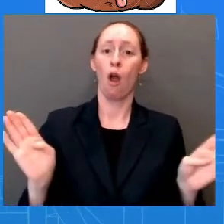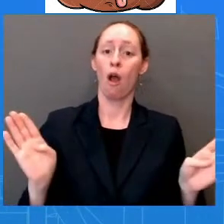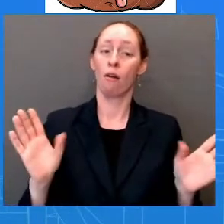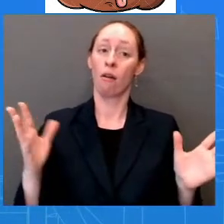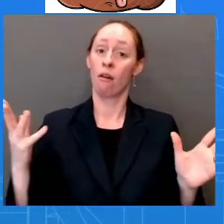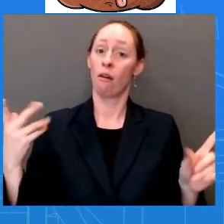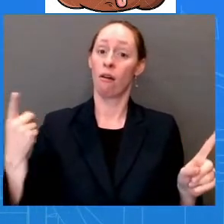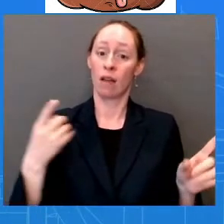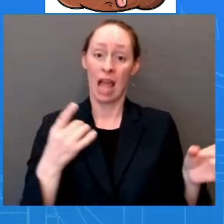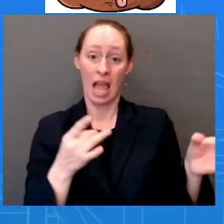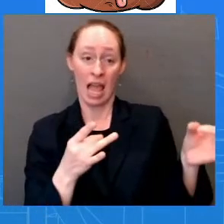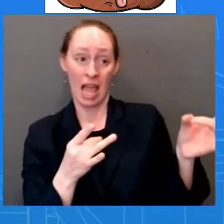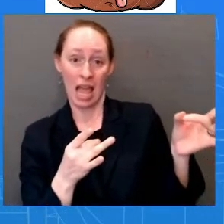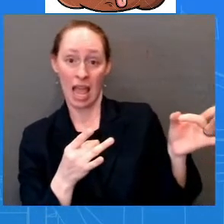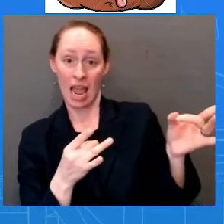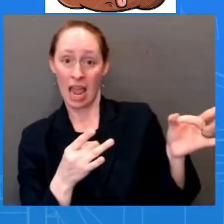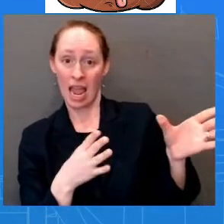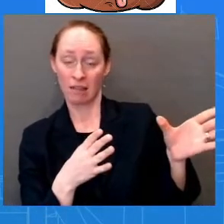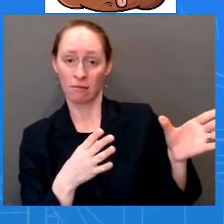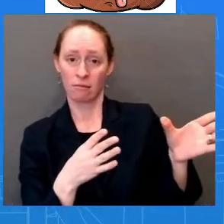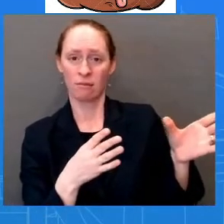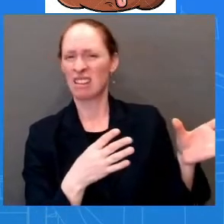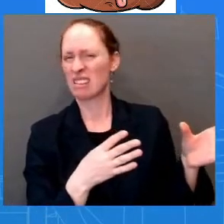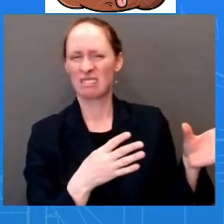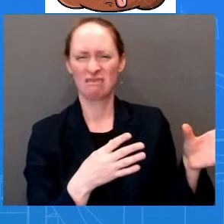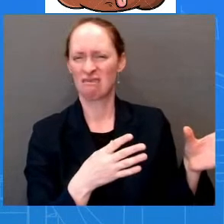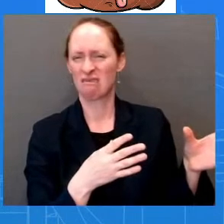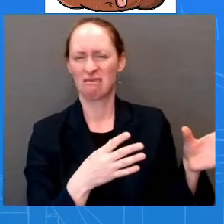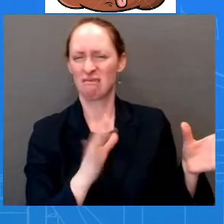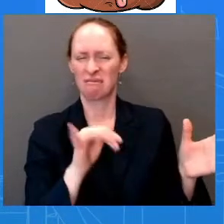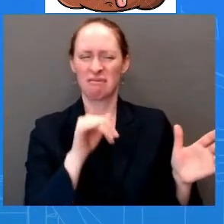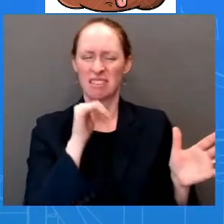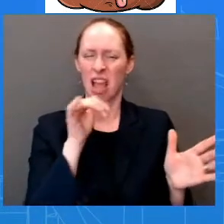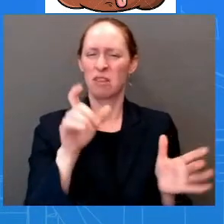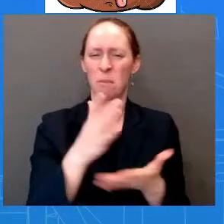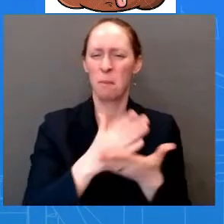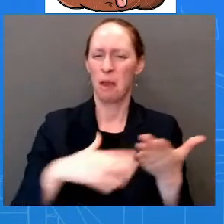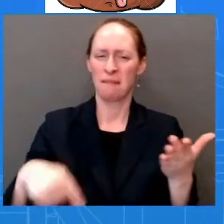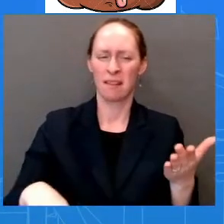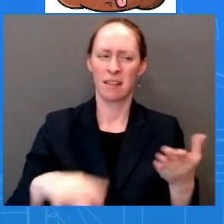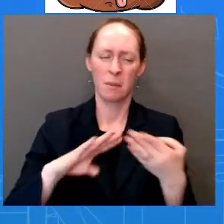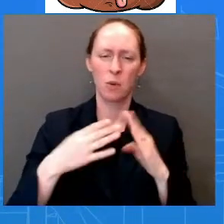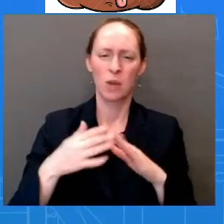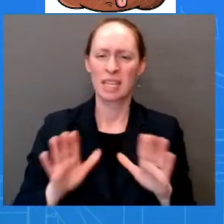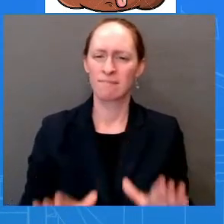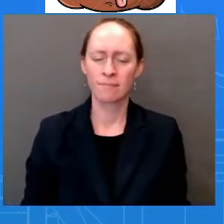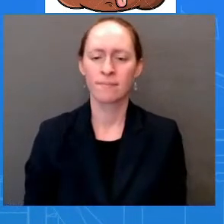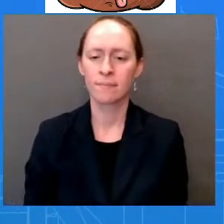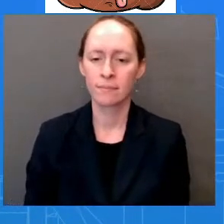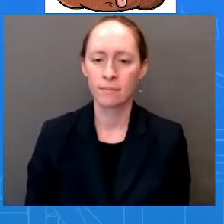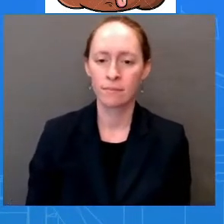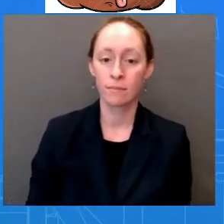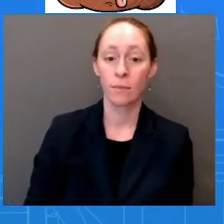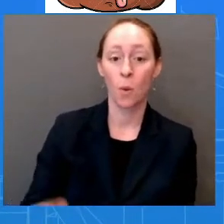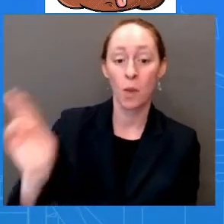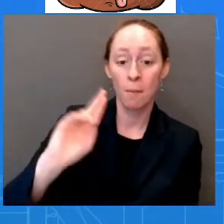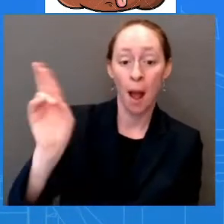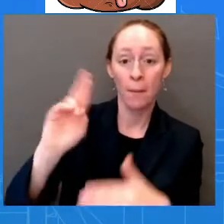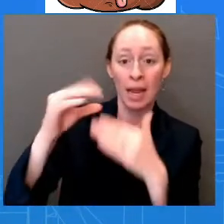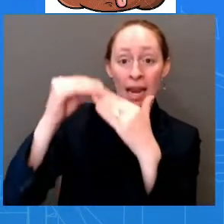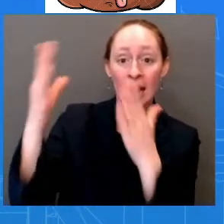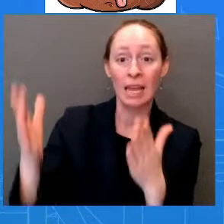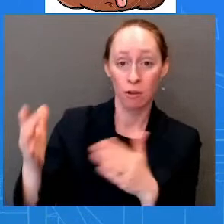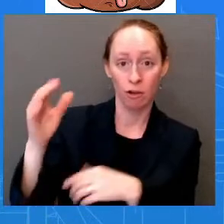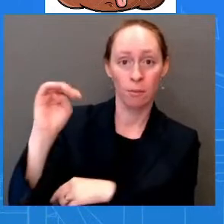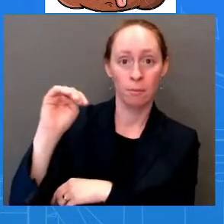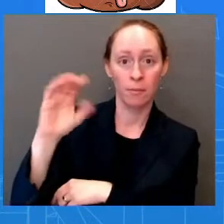place in any community. The other question I have is Republican leader McCarthy is in El Paso today, reportedly going to make some kind of